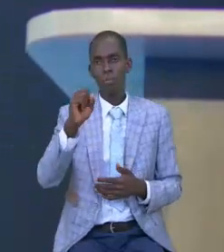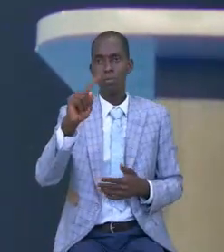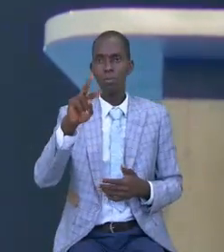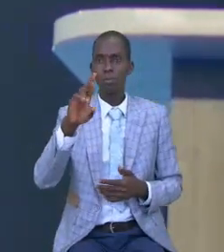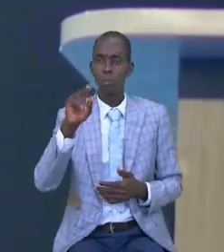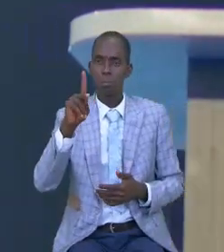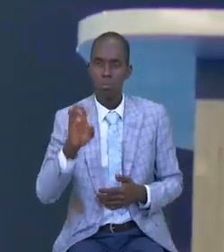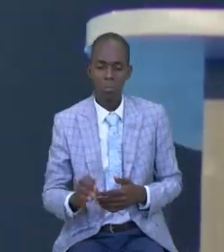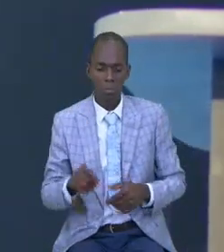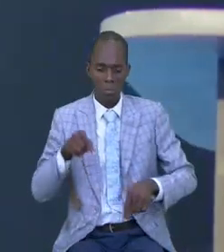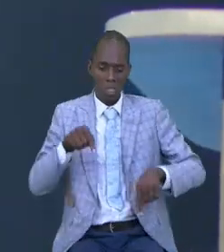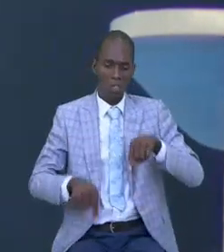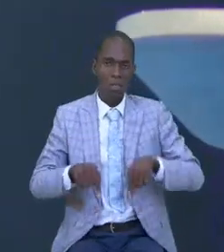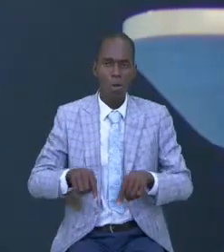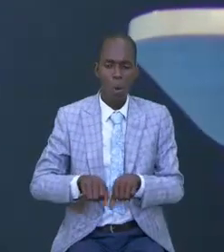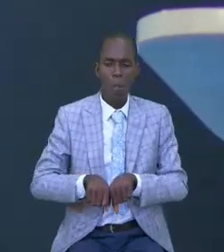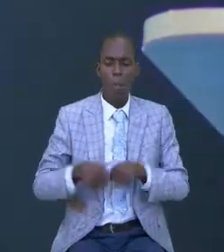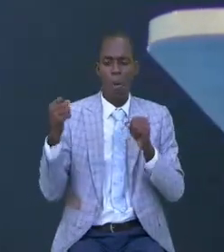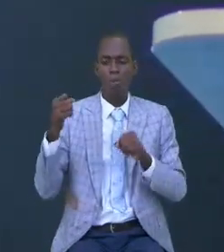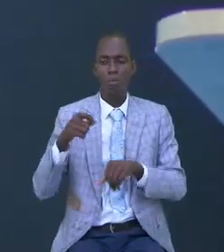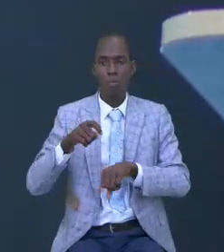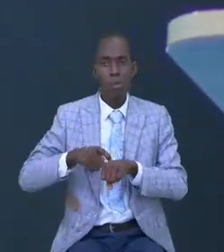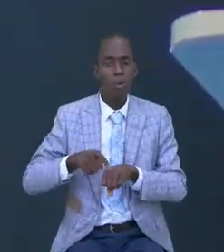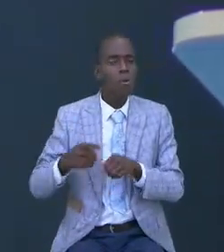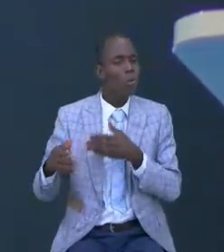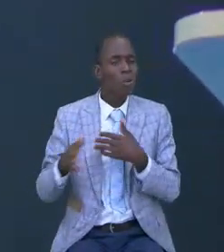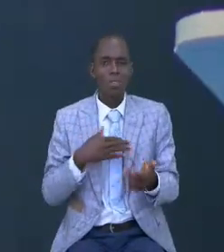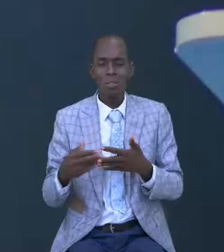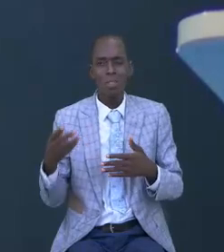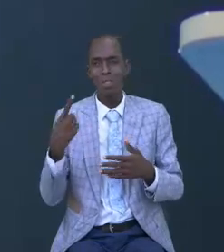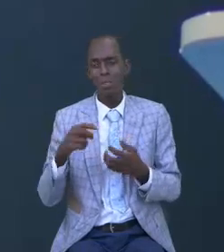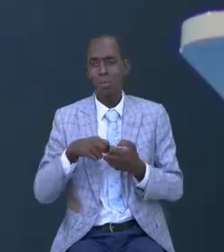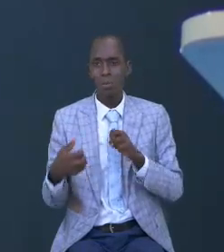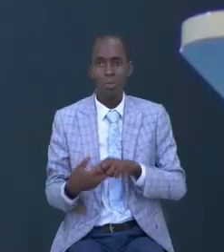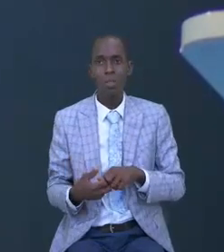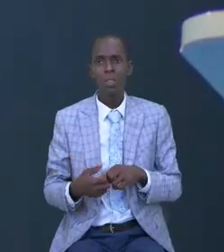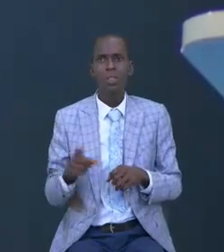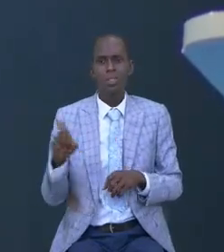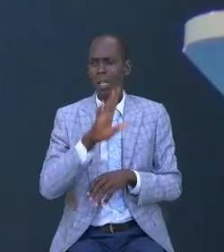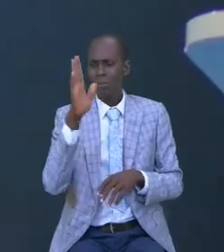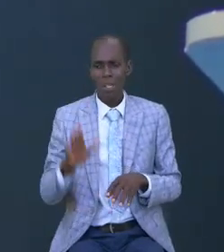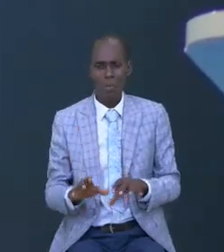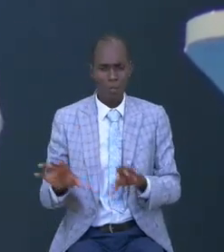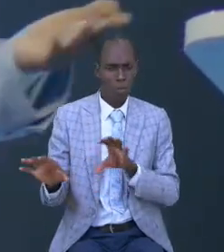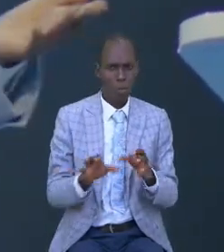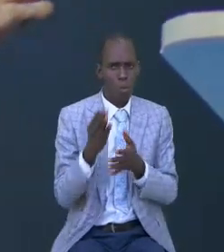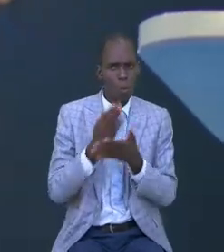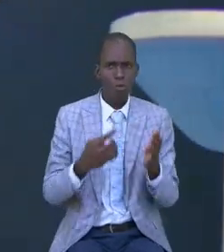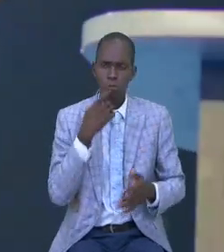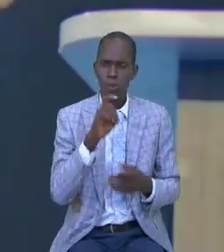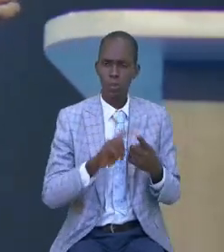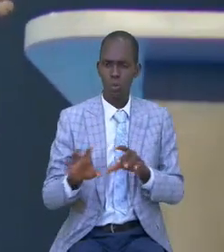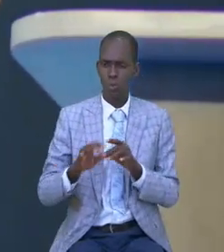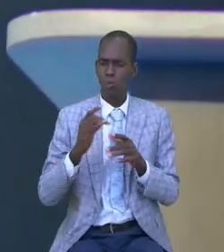or broken bones or whatever that is, they've not done that for a long time now. And then